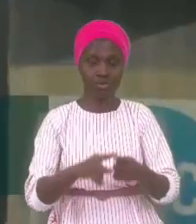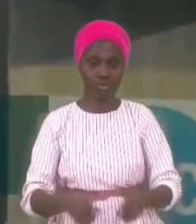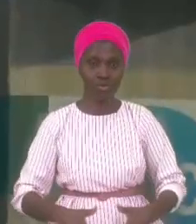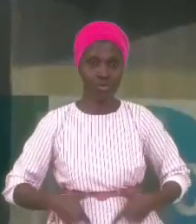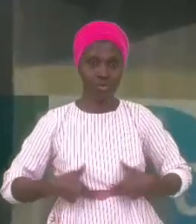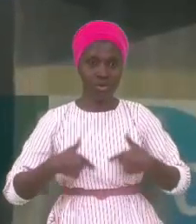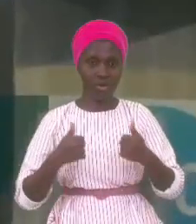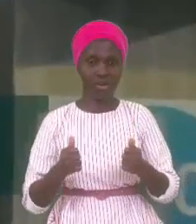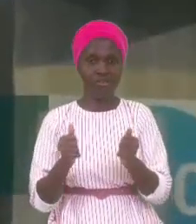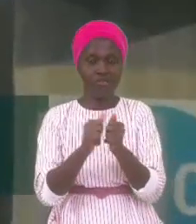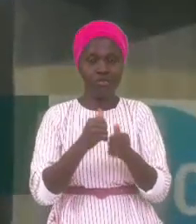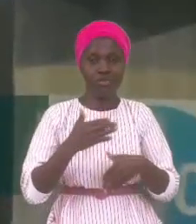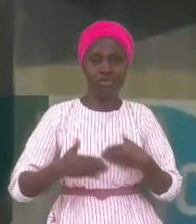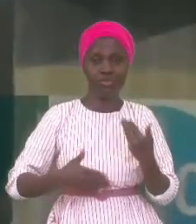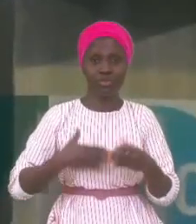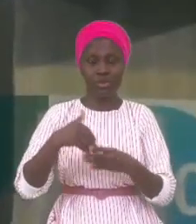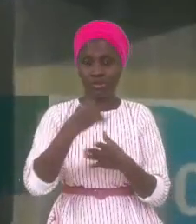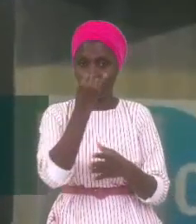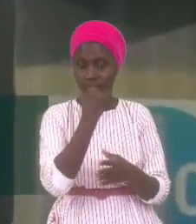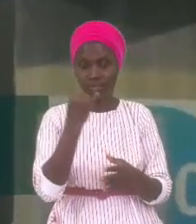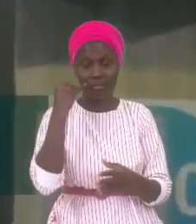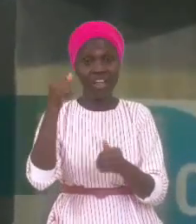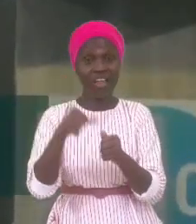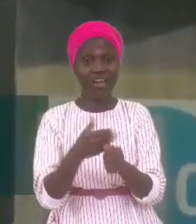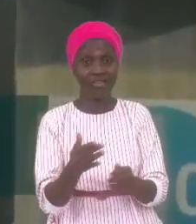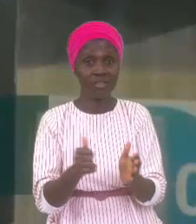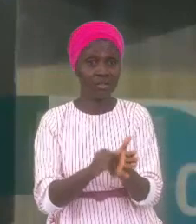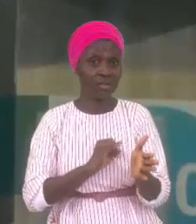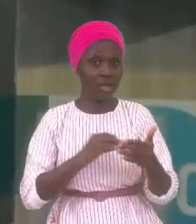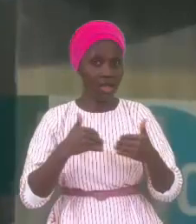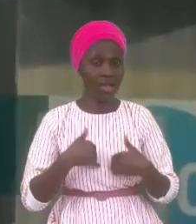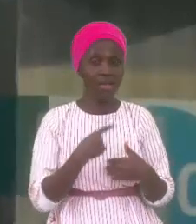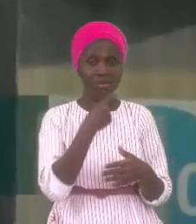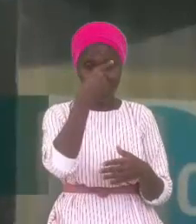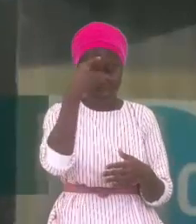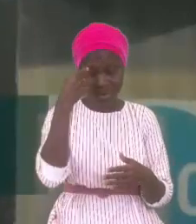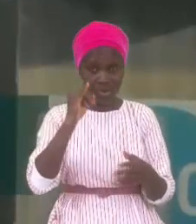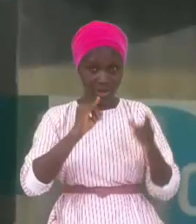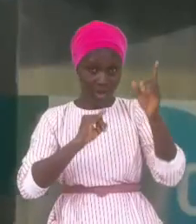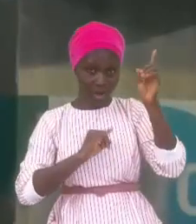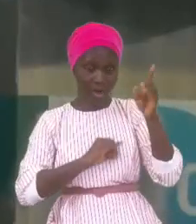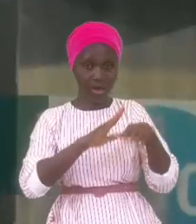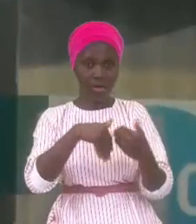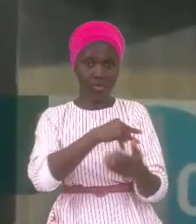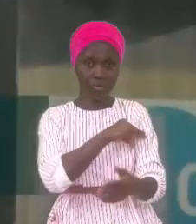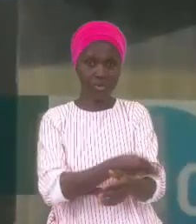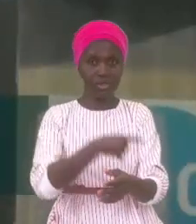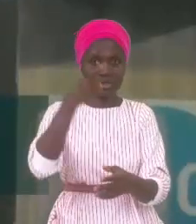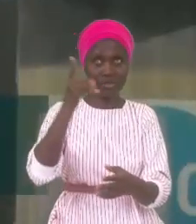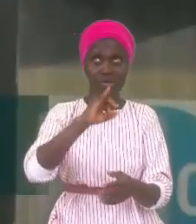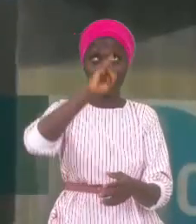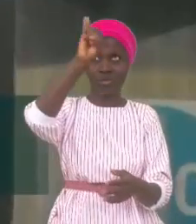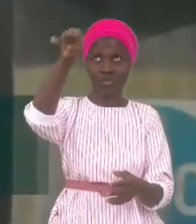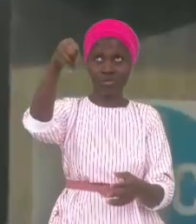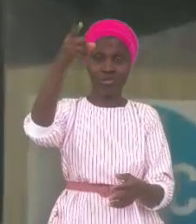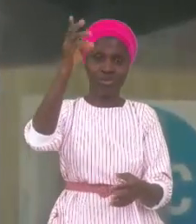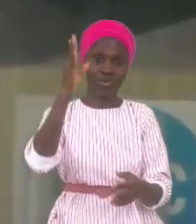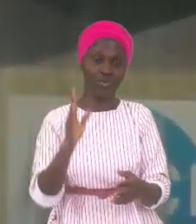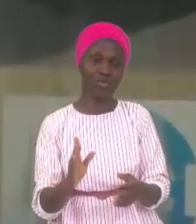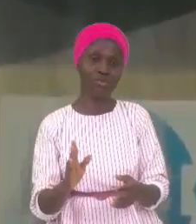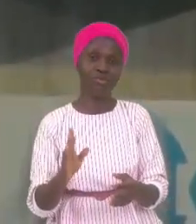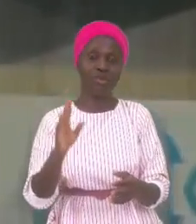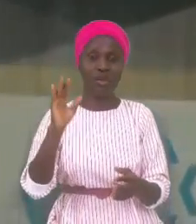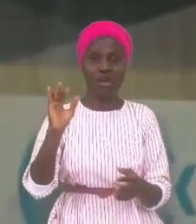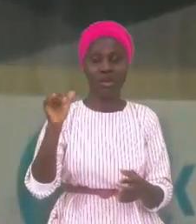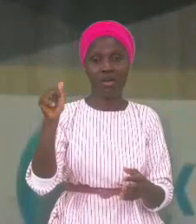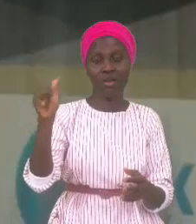enjoy everything I have, because I, the Almighty God, Jehovah Yahweh, he